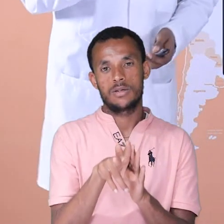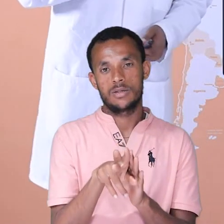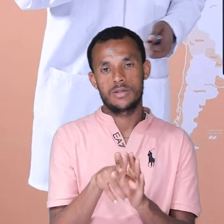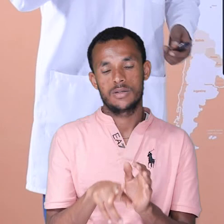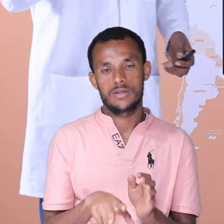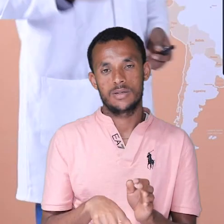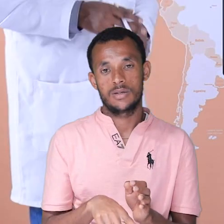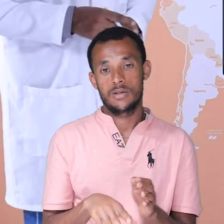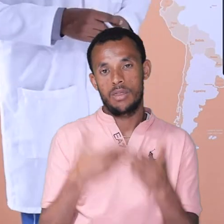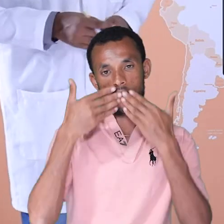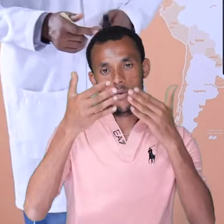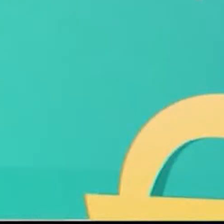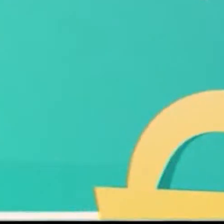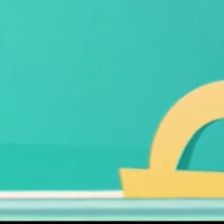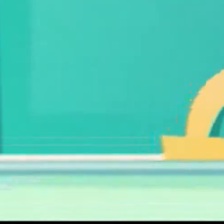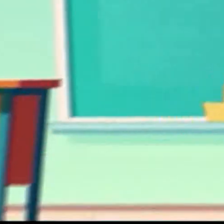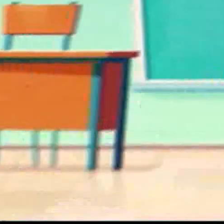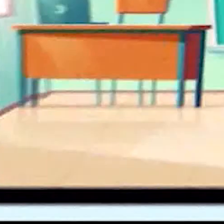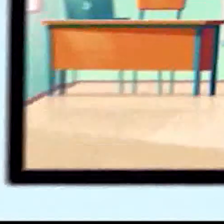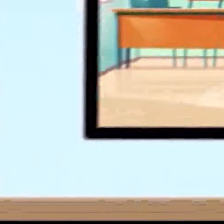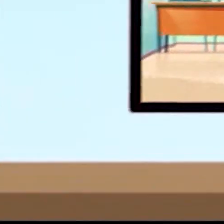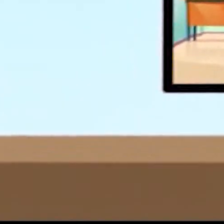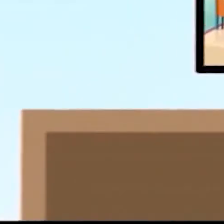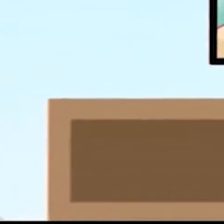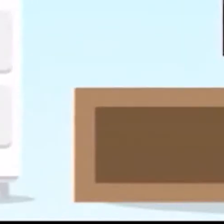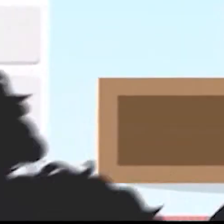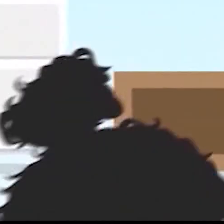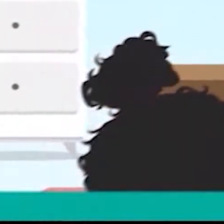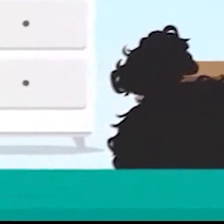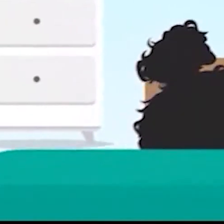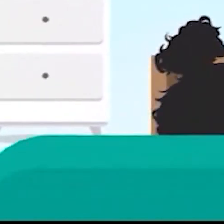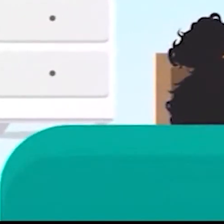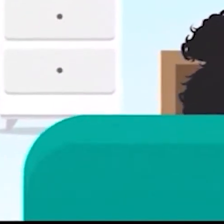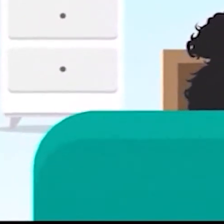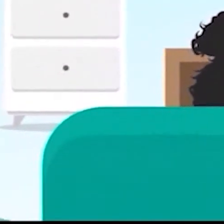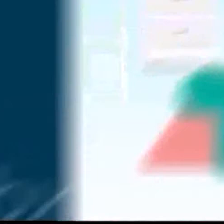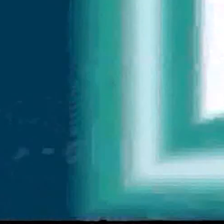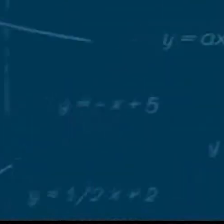COVID-19. Thank you very much.